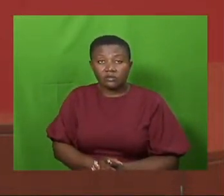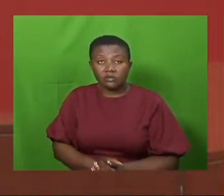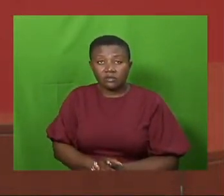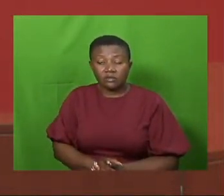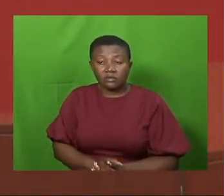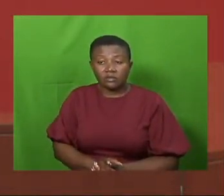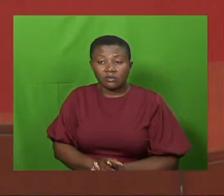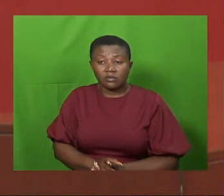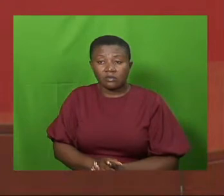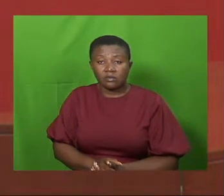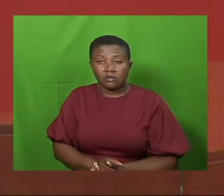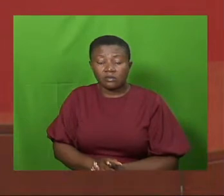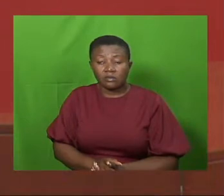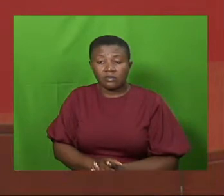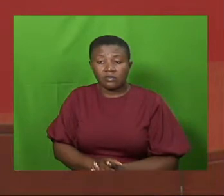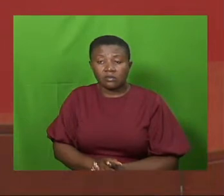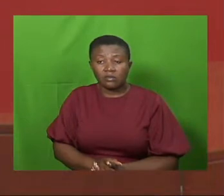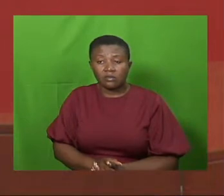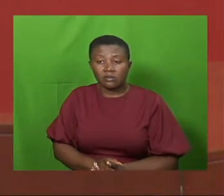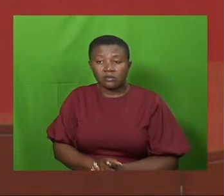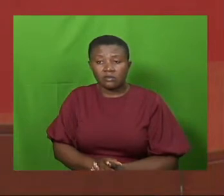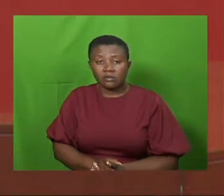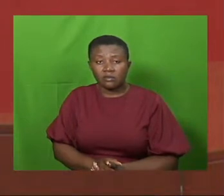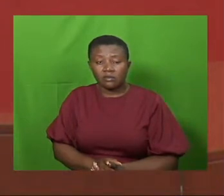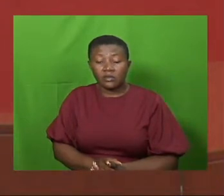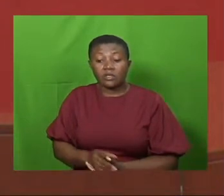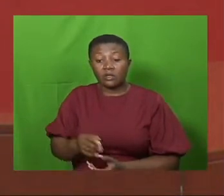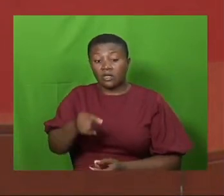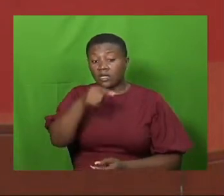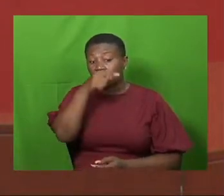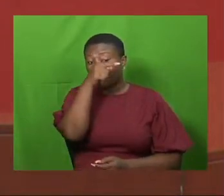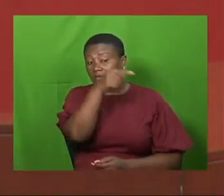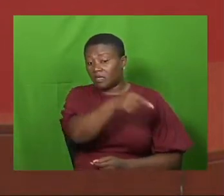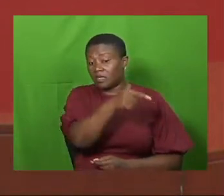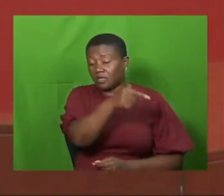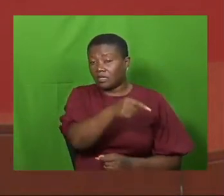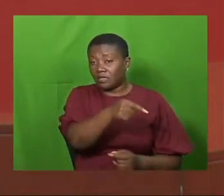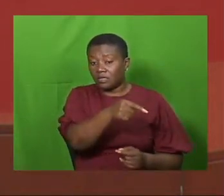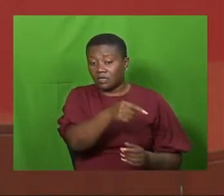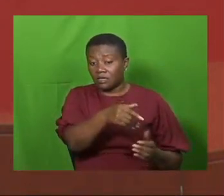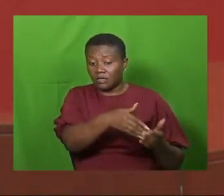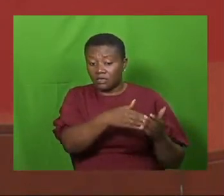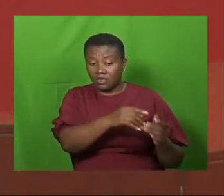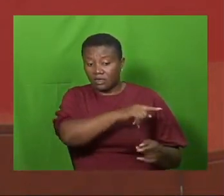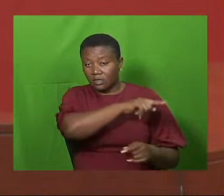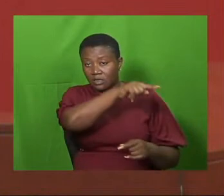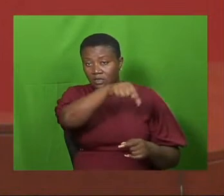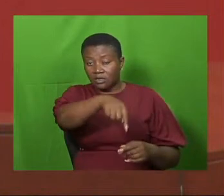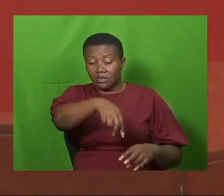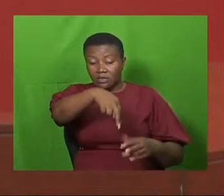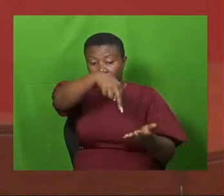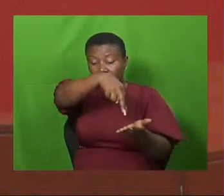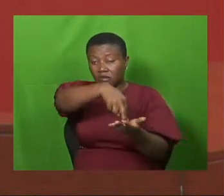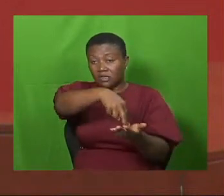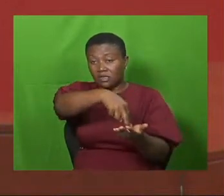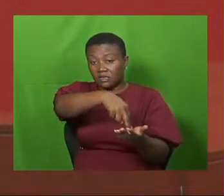to the podium to speak, I will also allow the ranking or whoever.